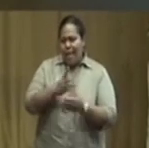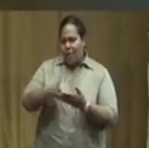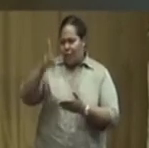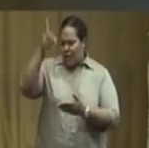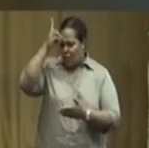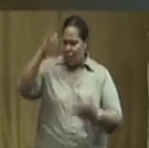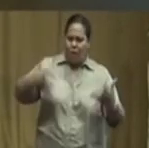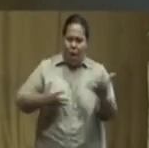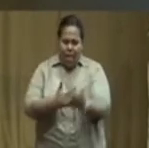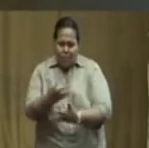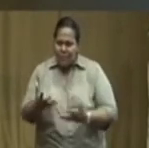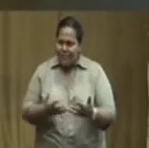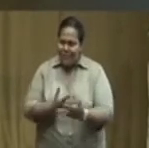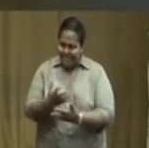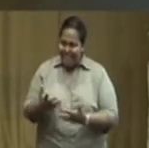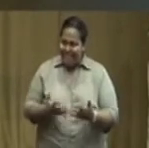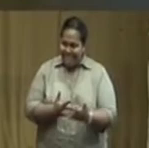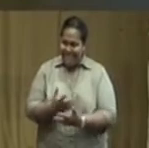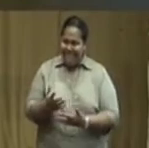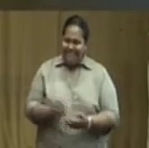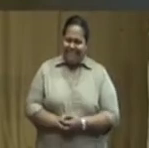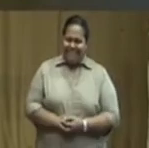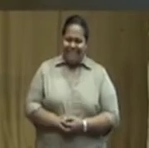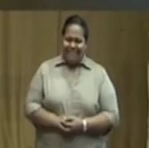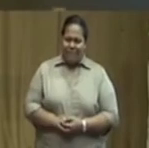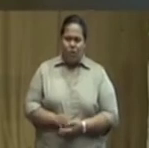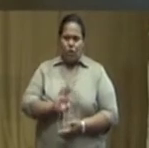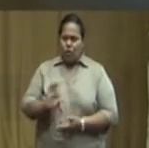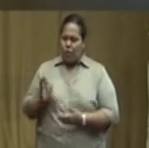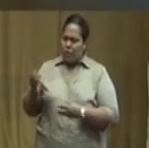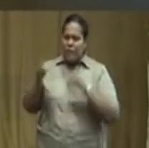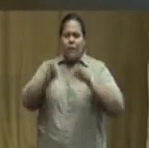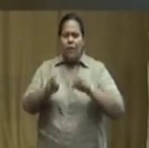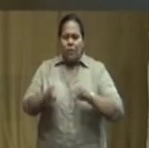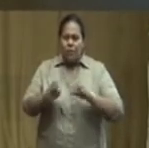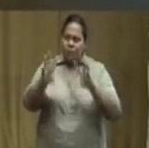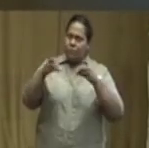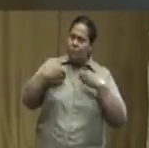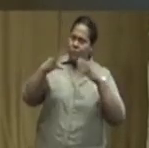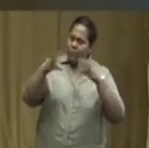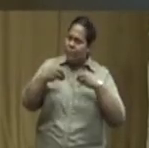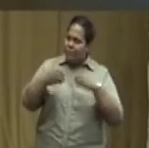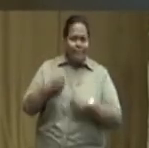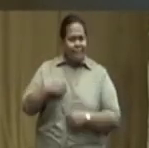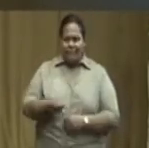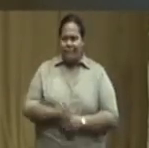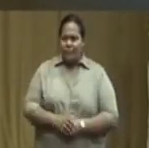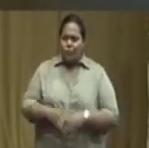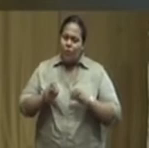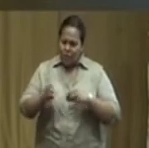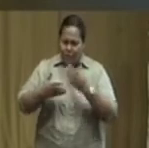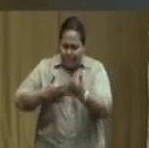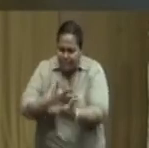process in which knowledge is not passed on in a static form, but is something that's continually developed to suit the varying